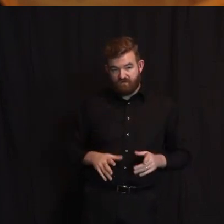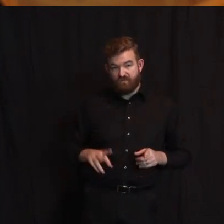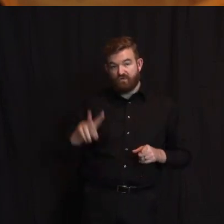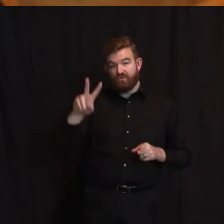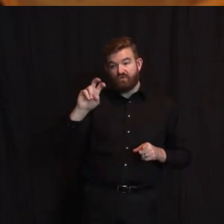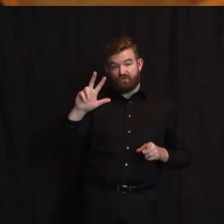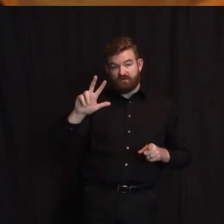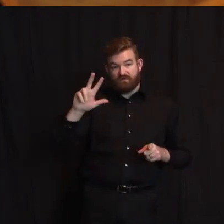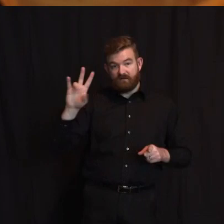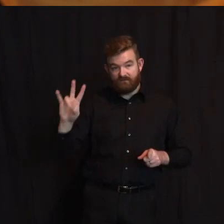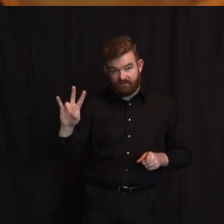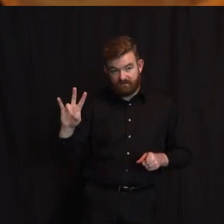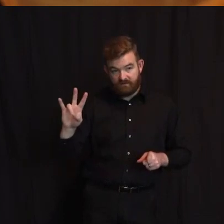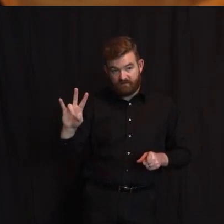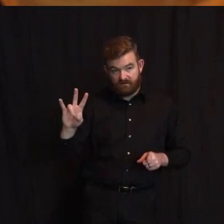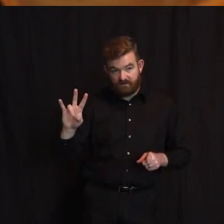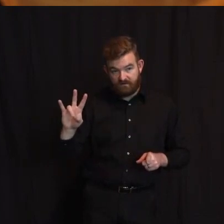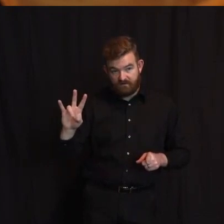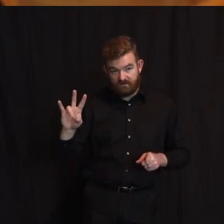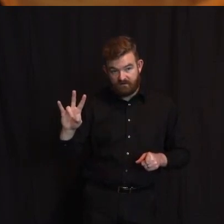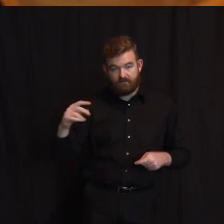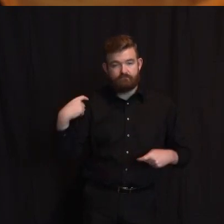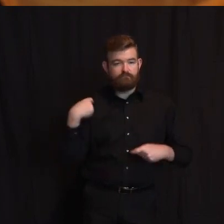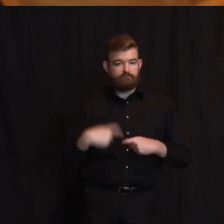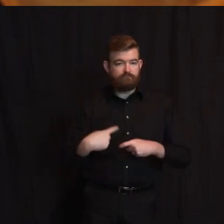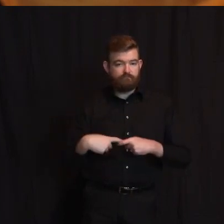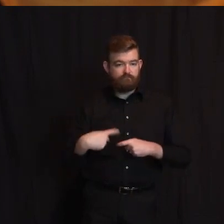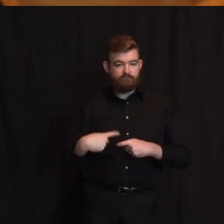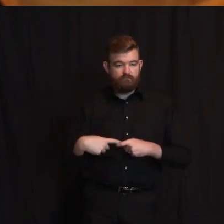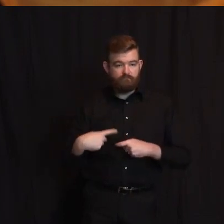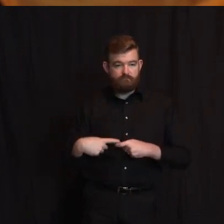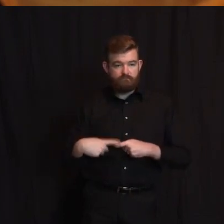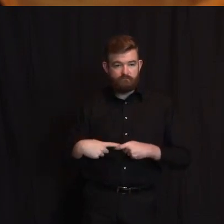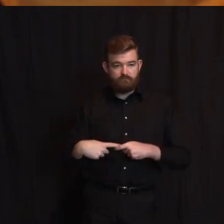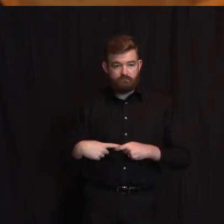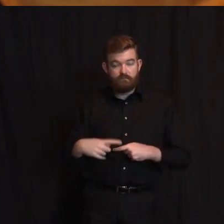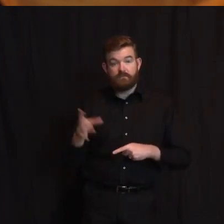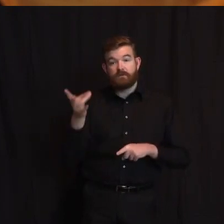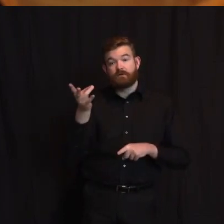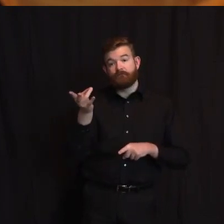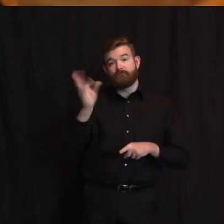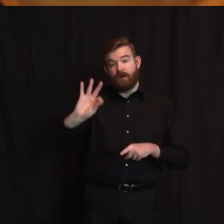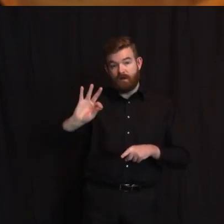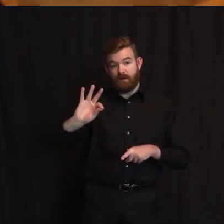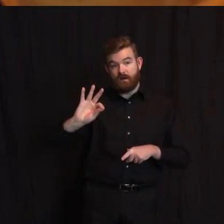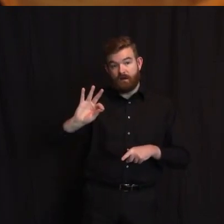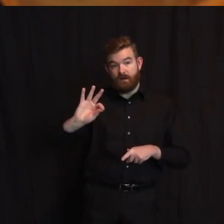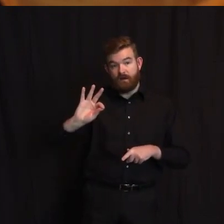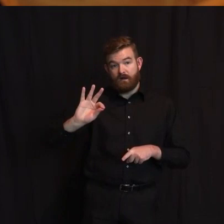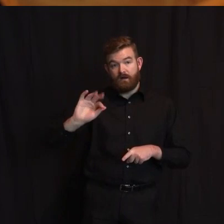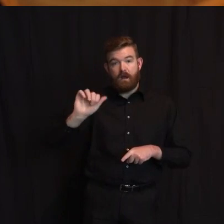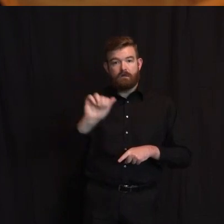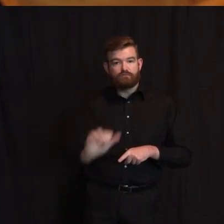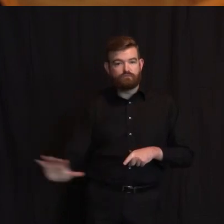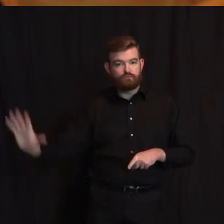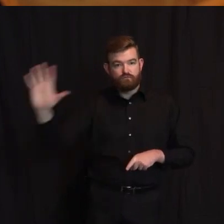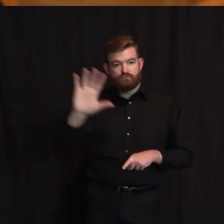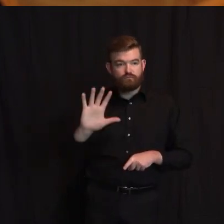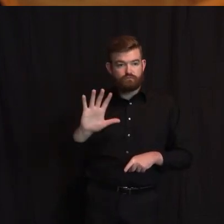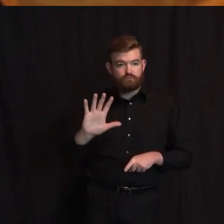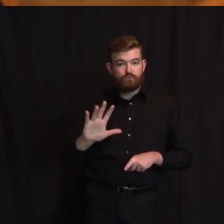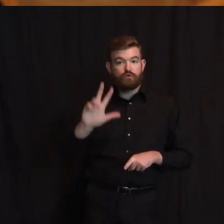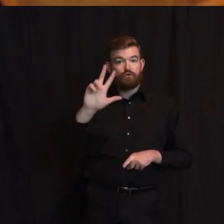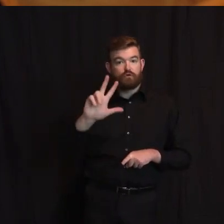237 or 17% are Hispanic, 79 or 6% are Asian, 38 or